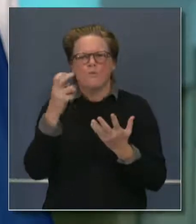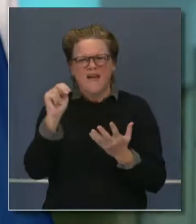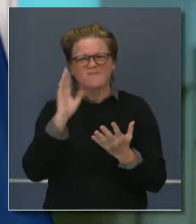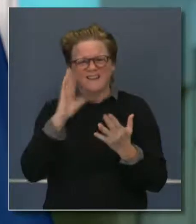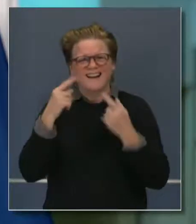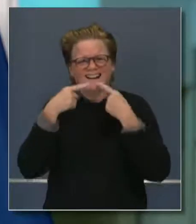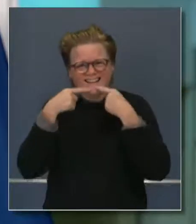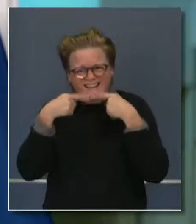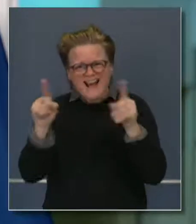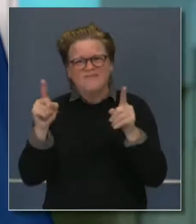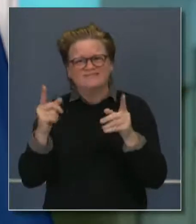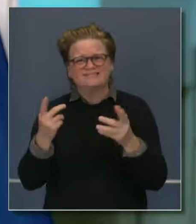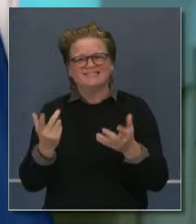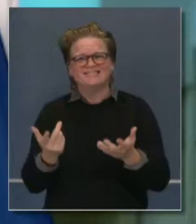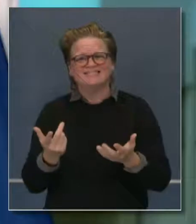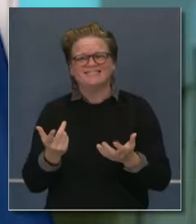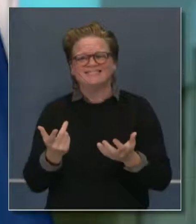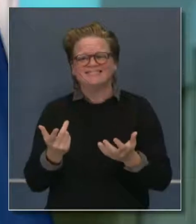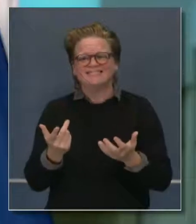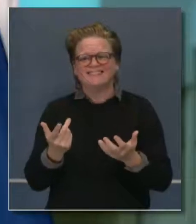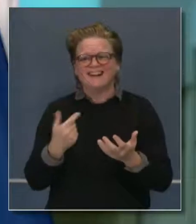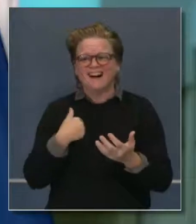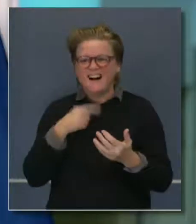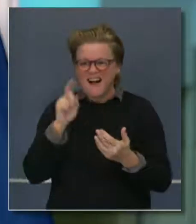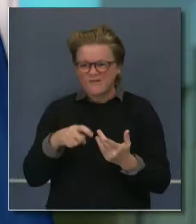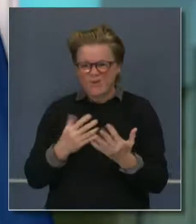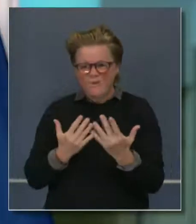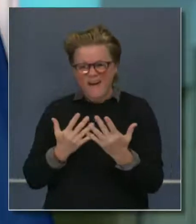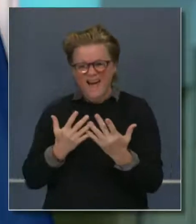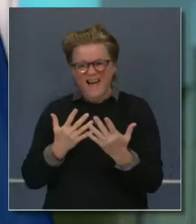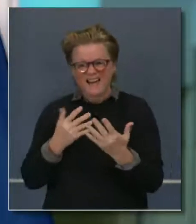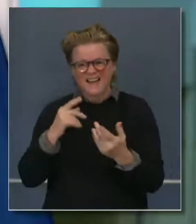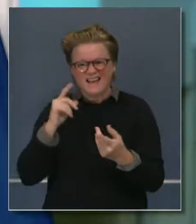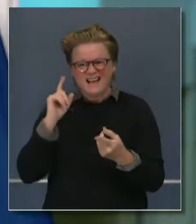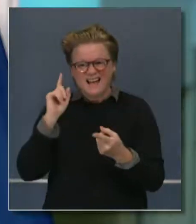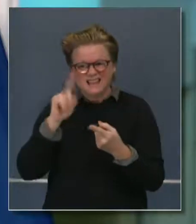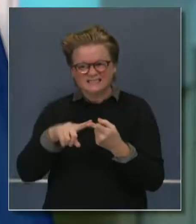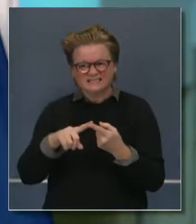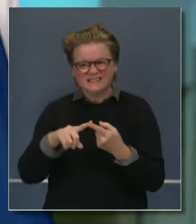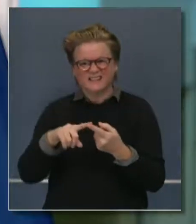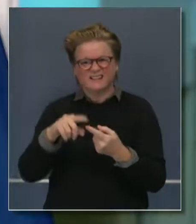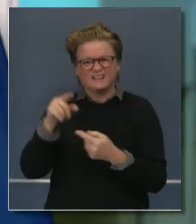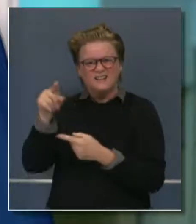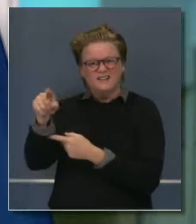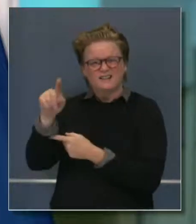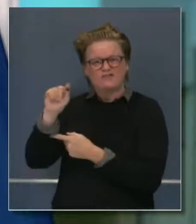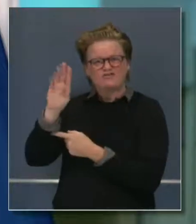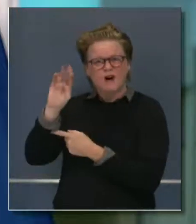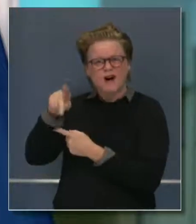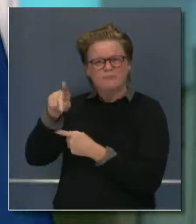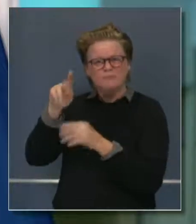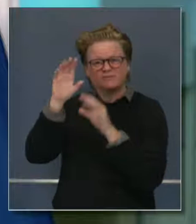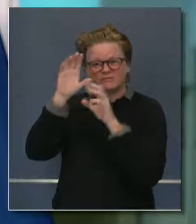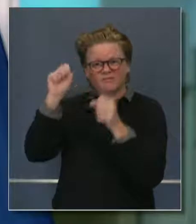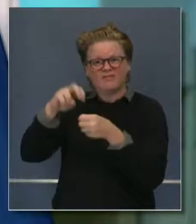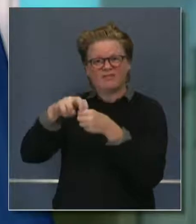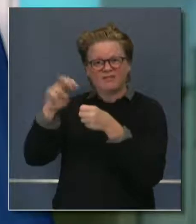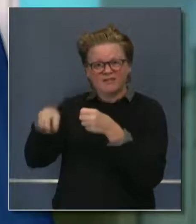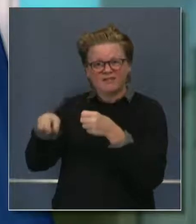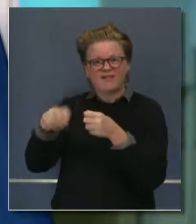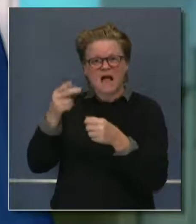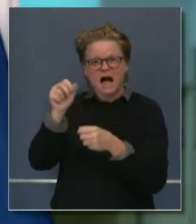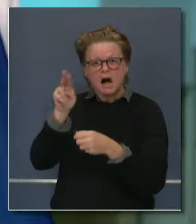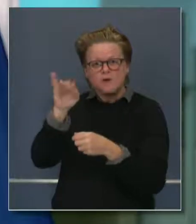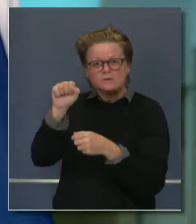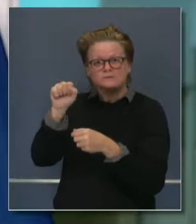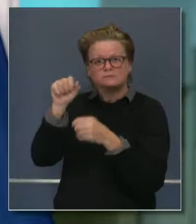officially give up her Senate seat? I know a lot of people are curious about just the timeline on that. Yeah, no, and I appreciate an understandable and